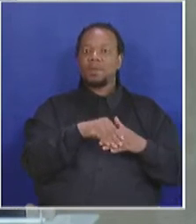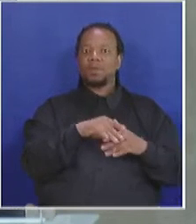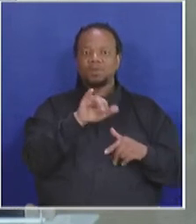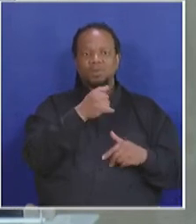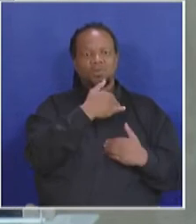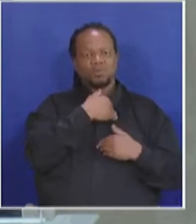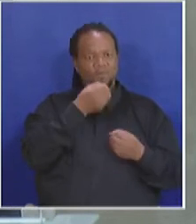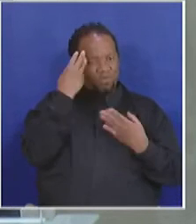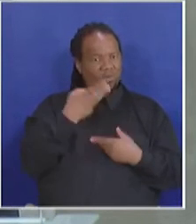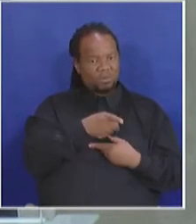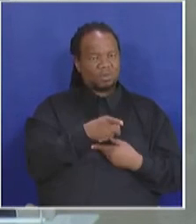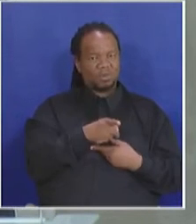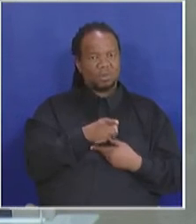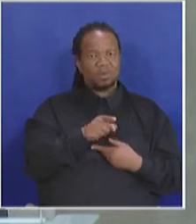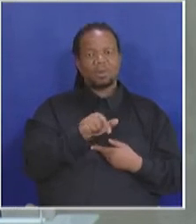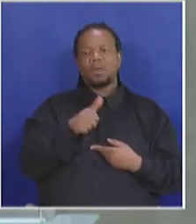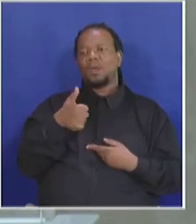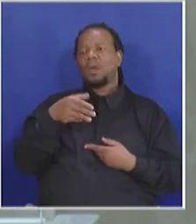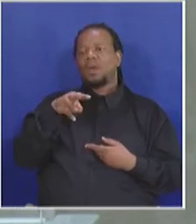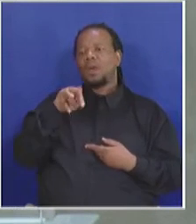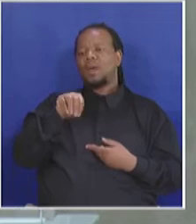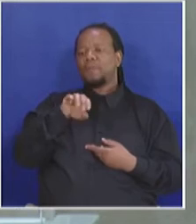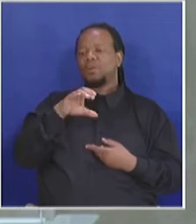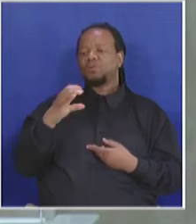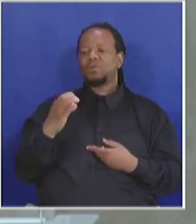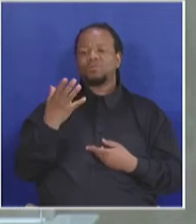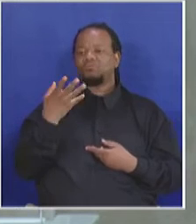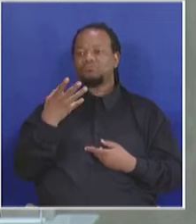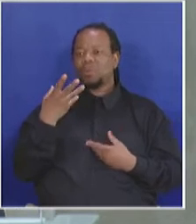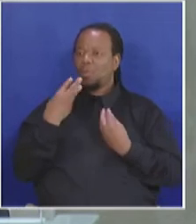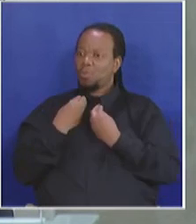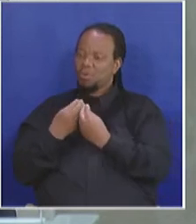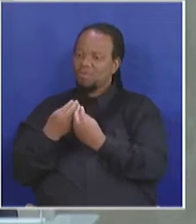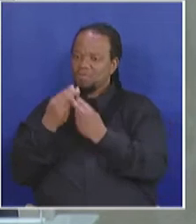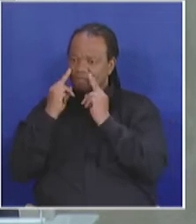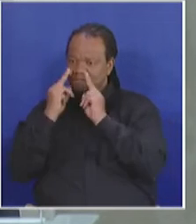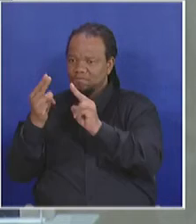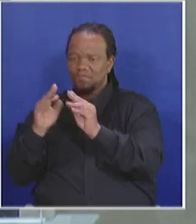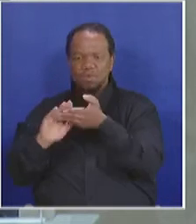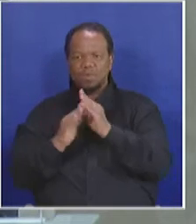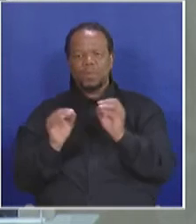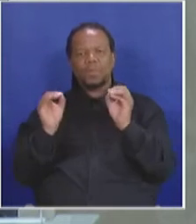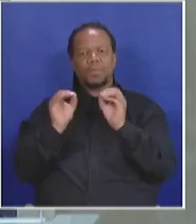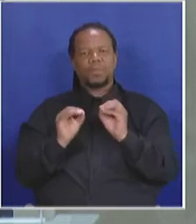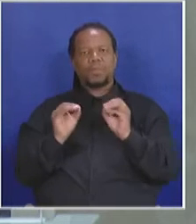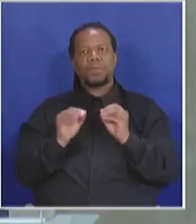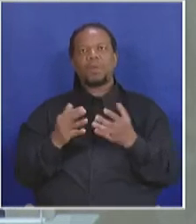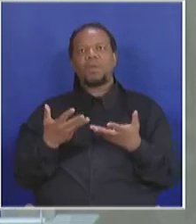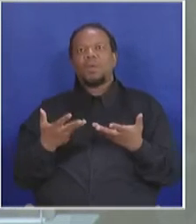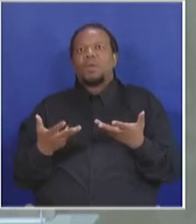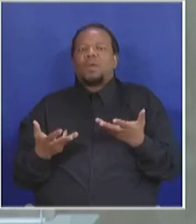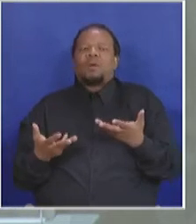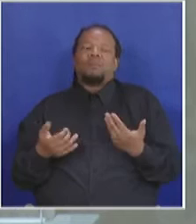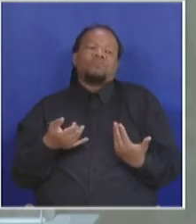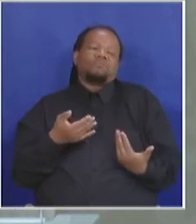that most MECs do not attend these oversight visits. I can only presume that they do not care or that this